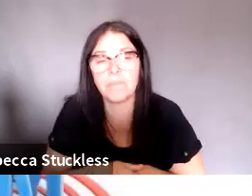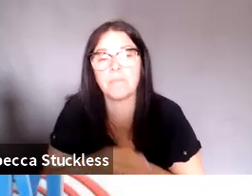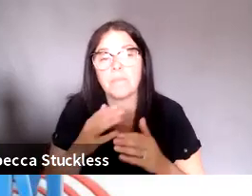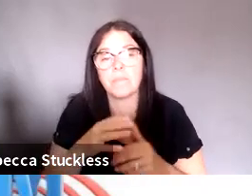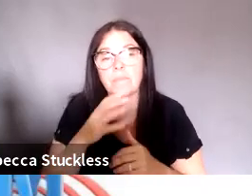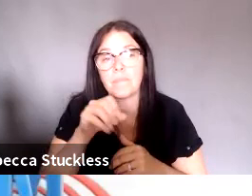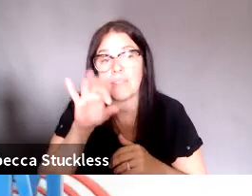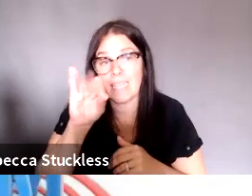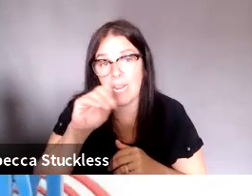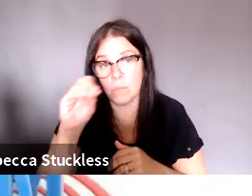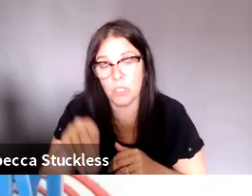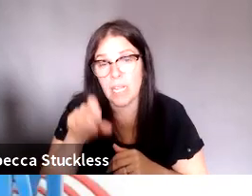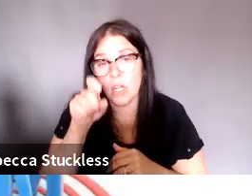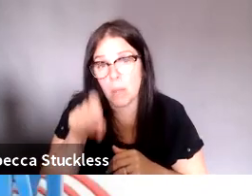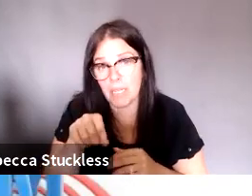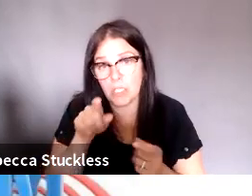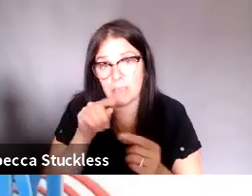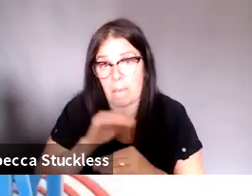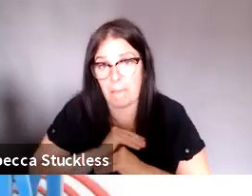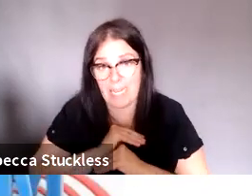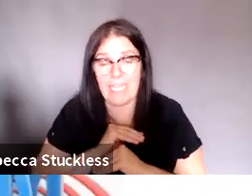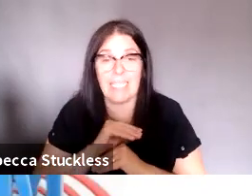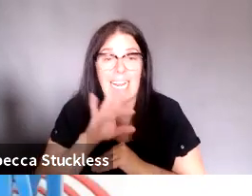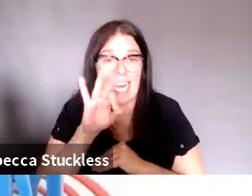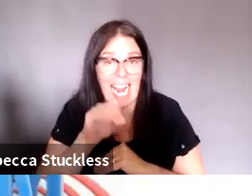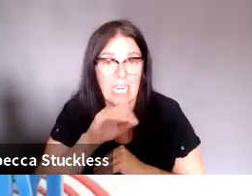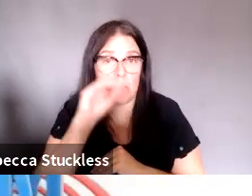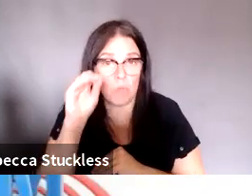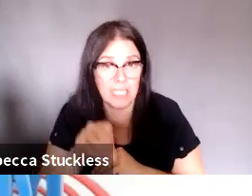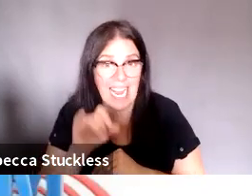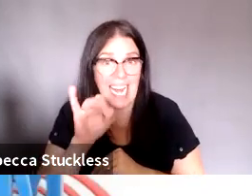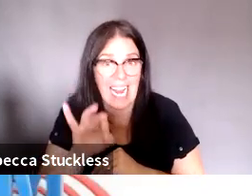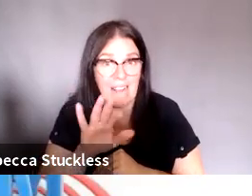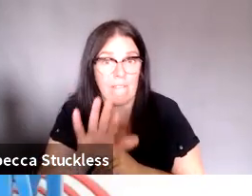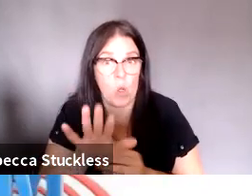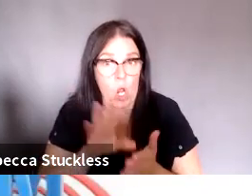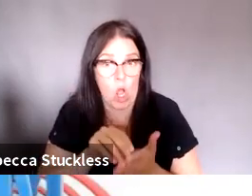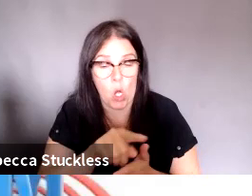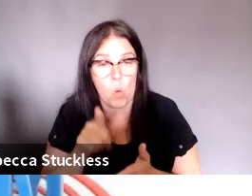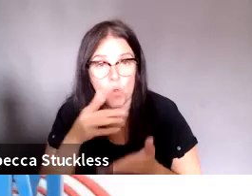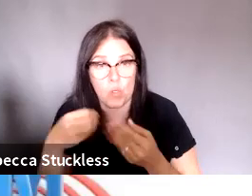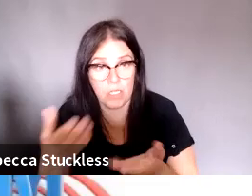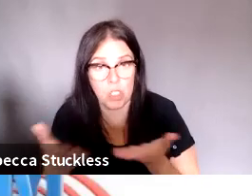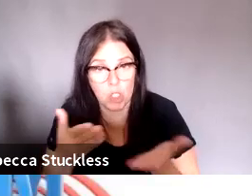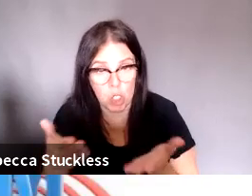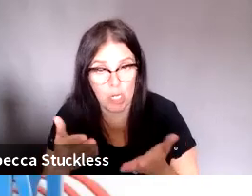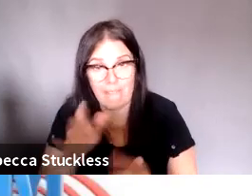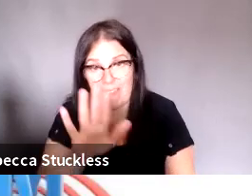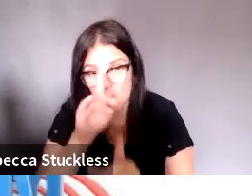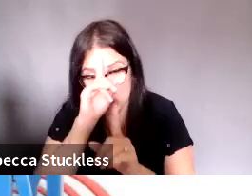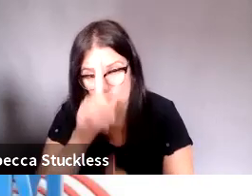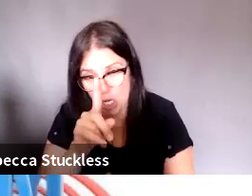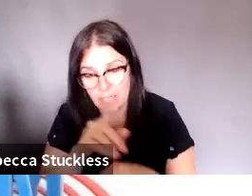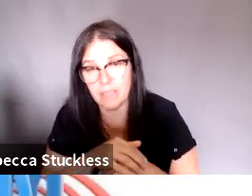target. So if your target is 100, meeting 90 of them would give you 90%. But